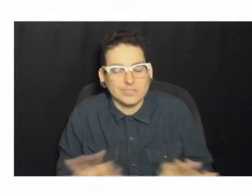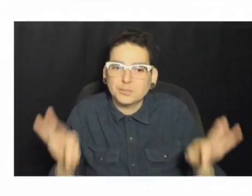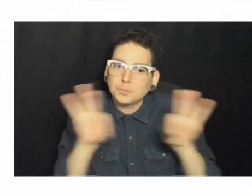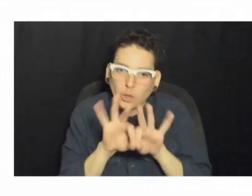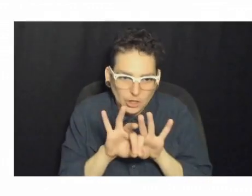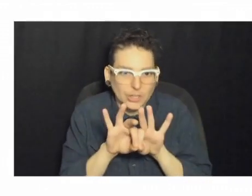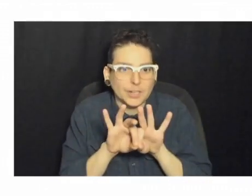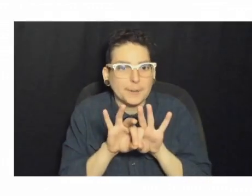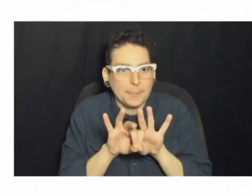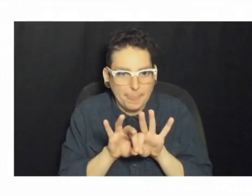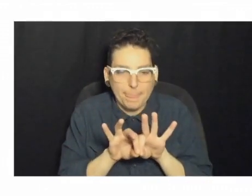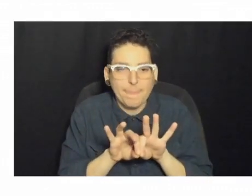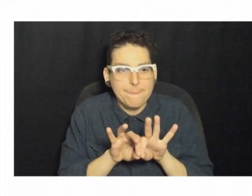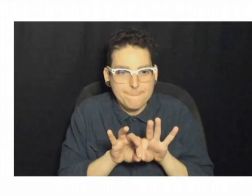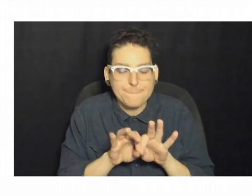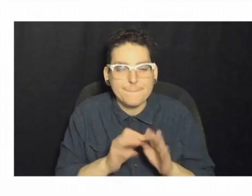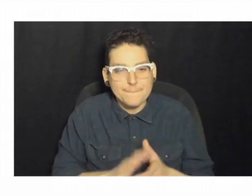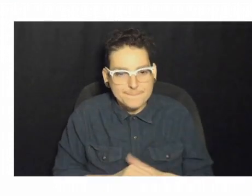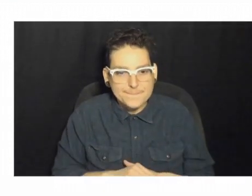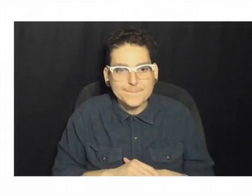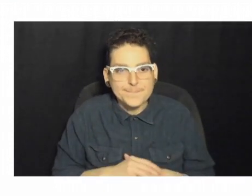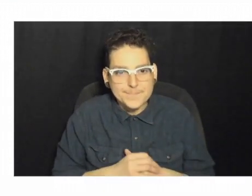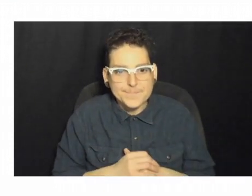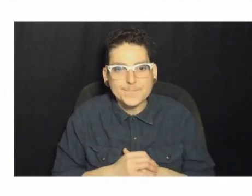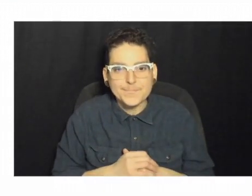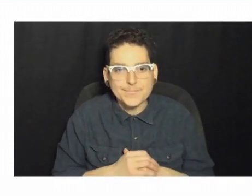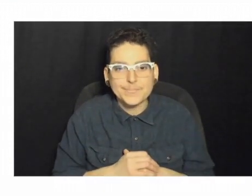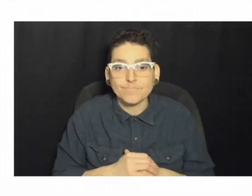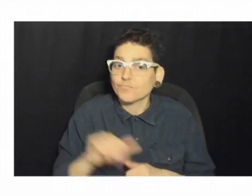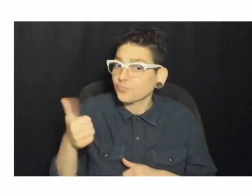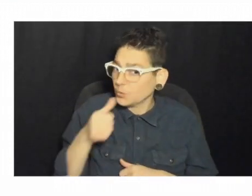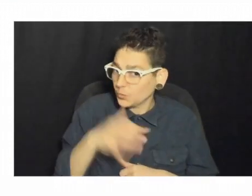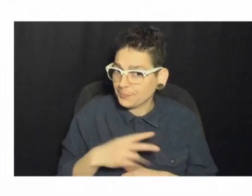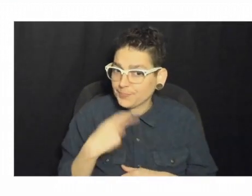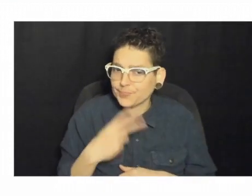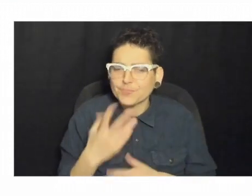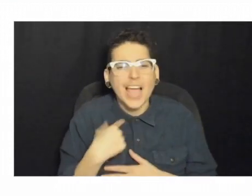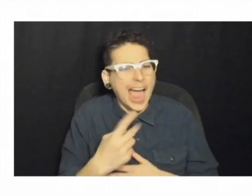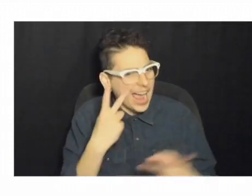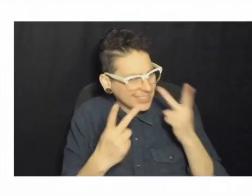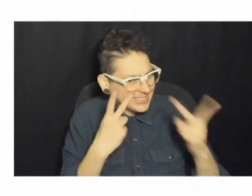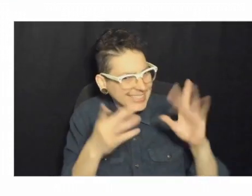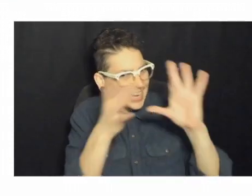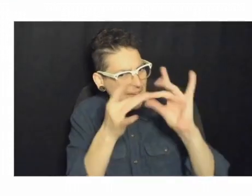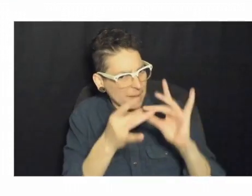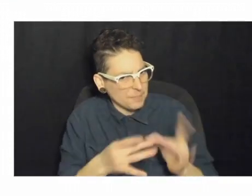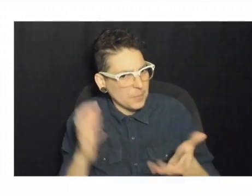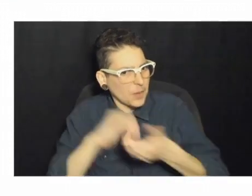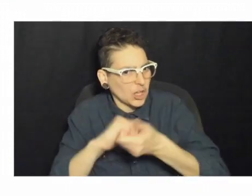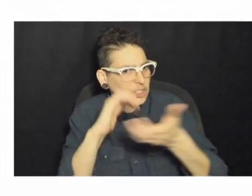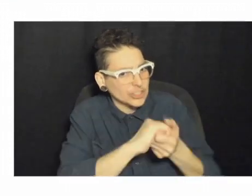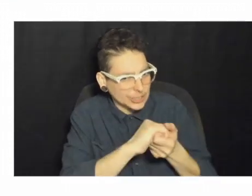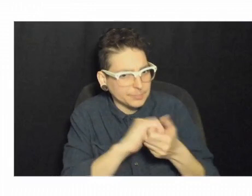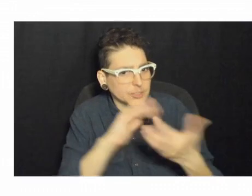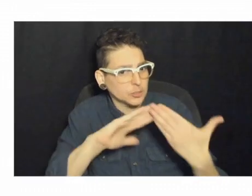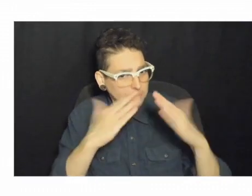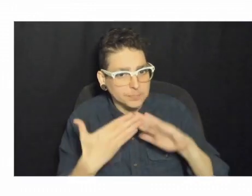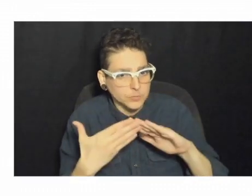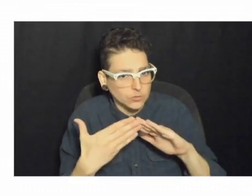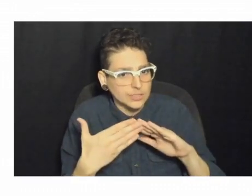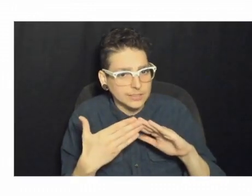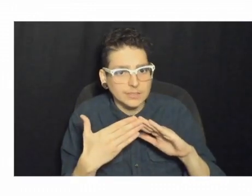I'm seeing some comments about partnerships between the medical community, primary care, and public health. And there's some examples of the